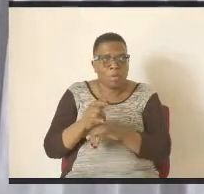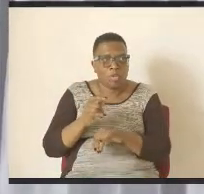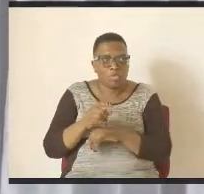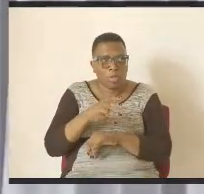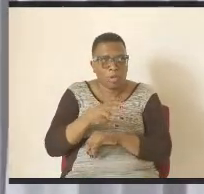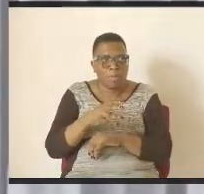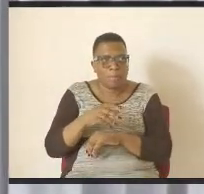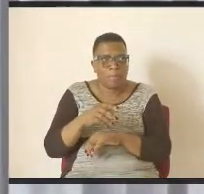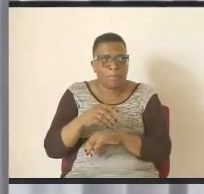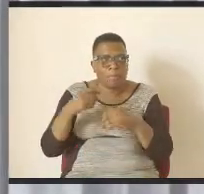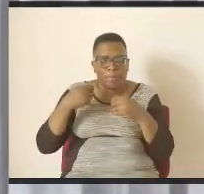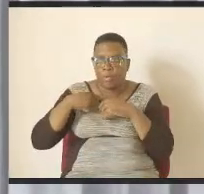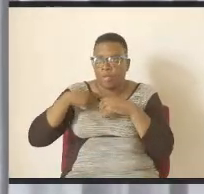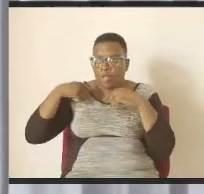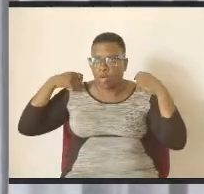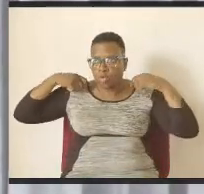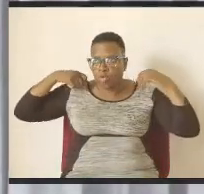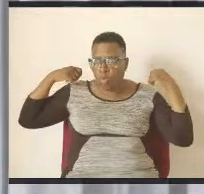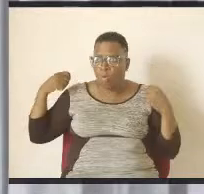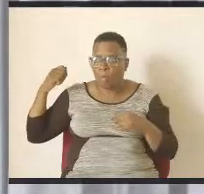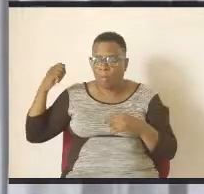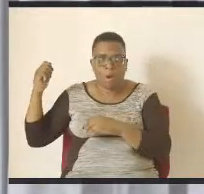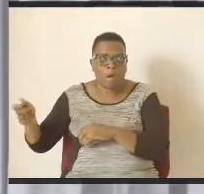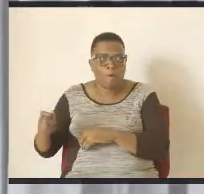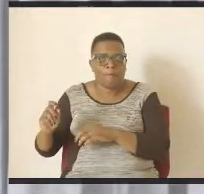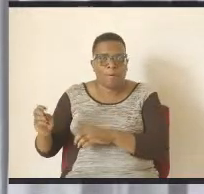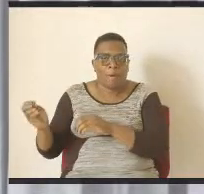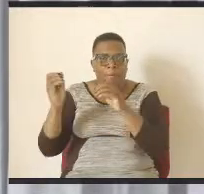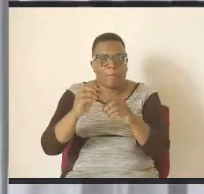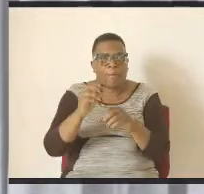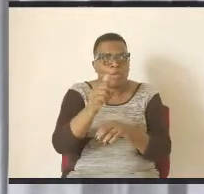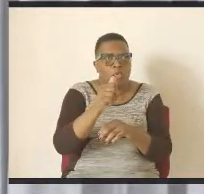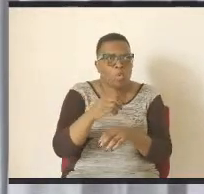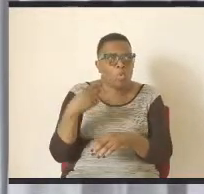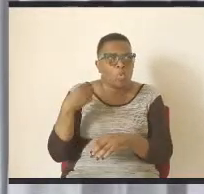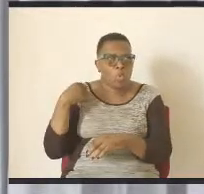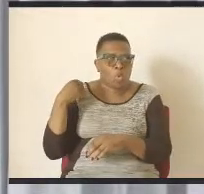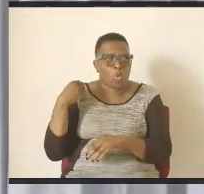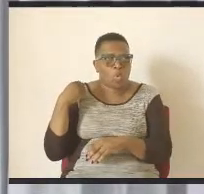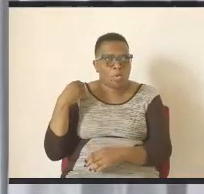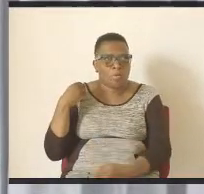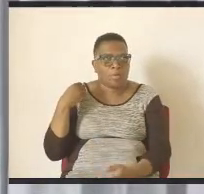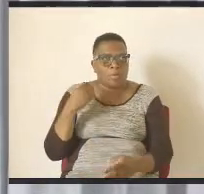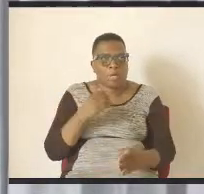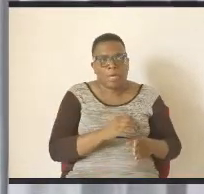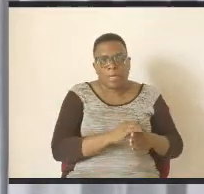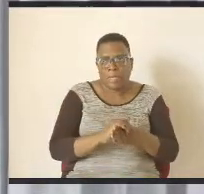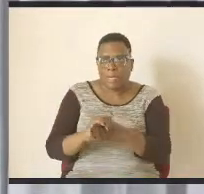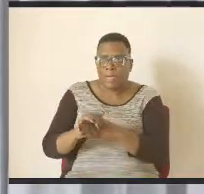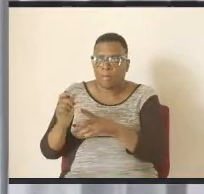him and put his own clothes on him and led him away